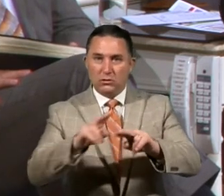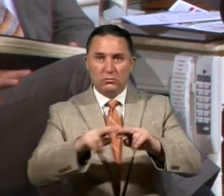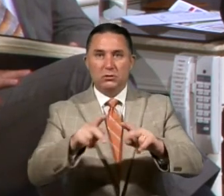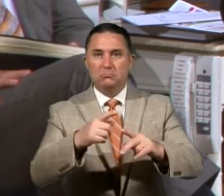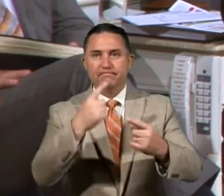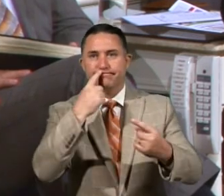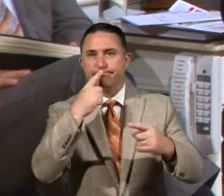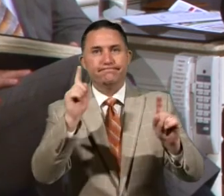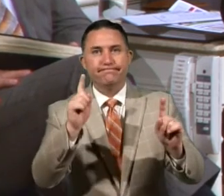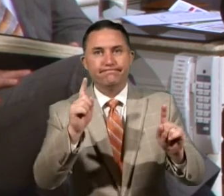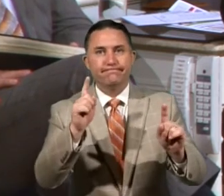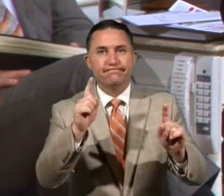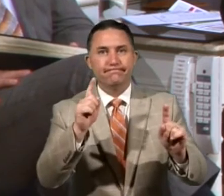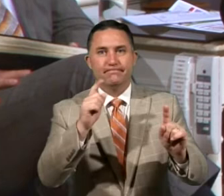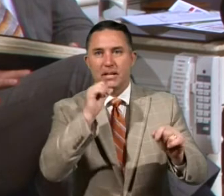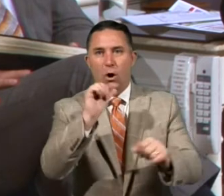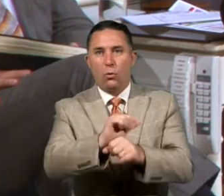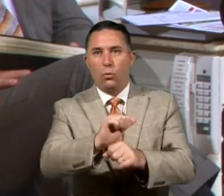its job.